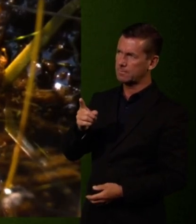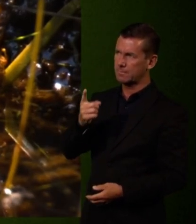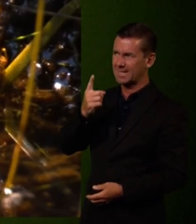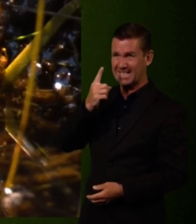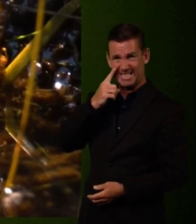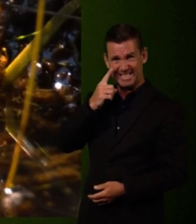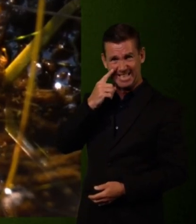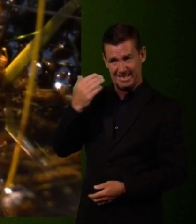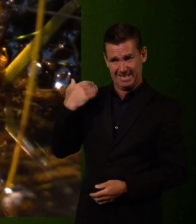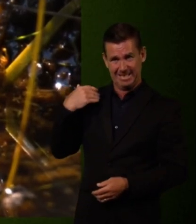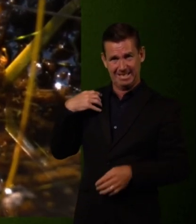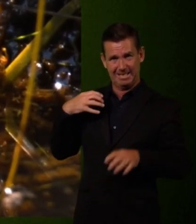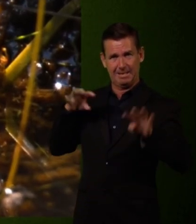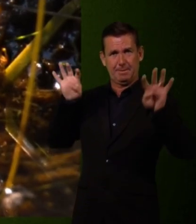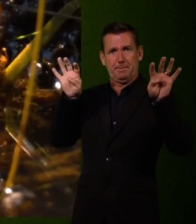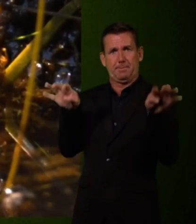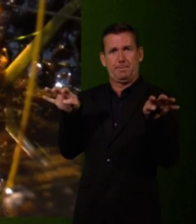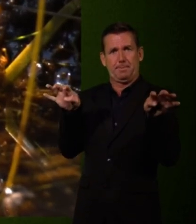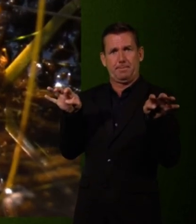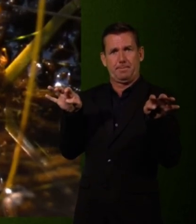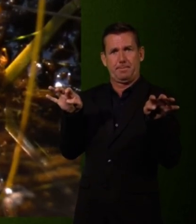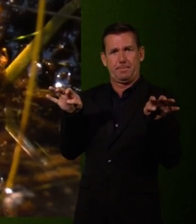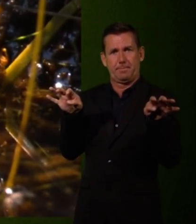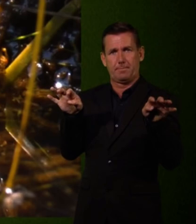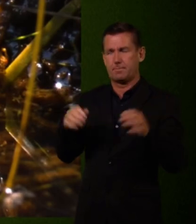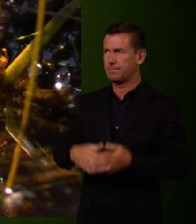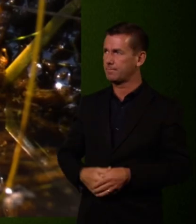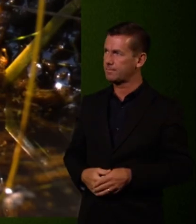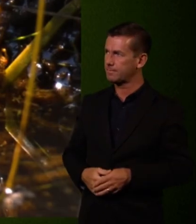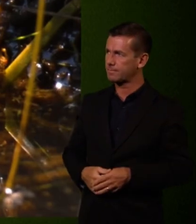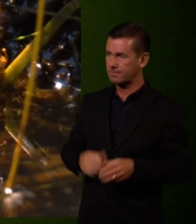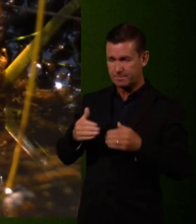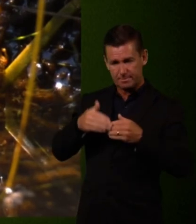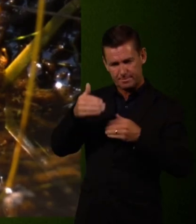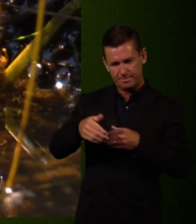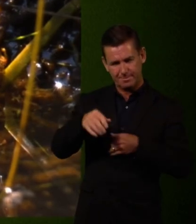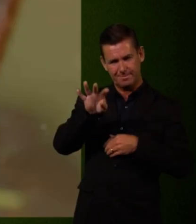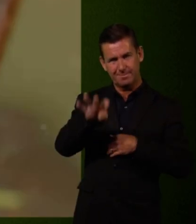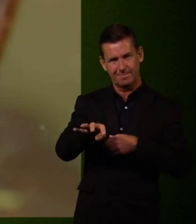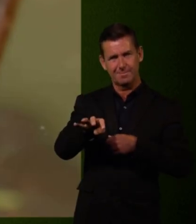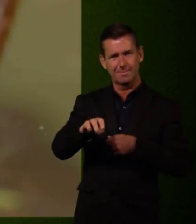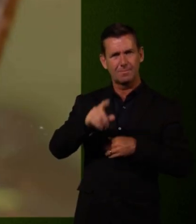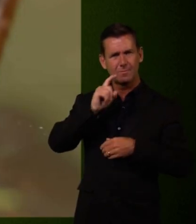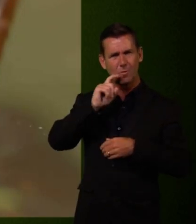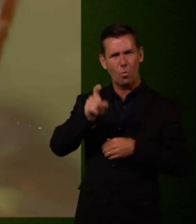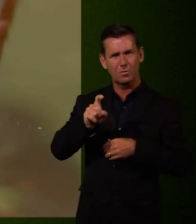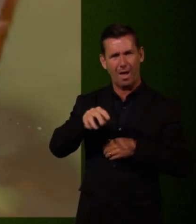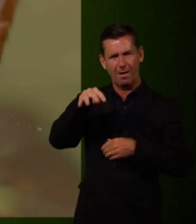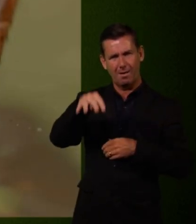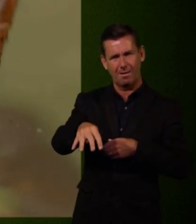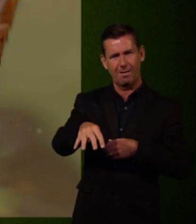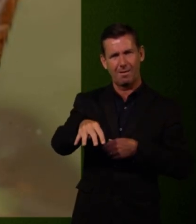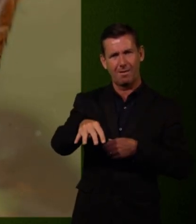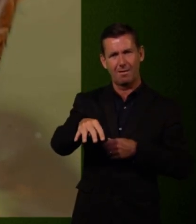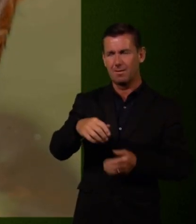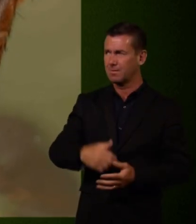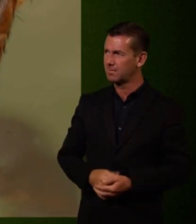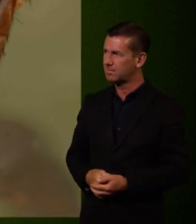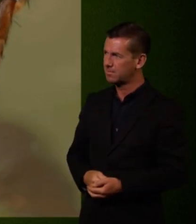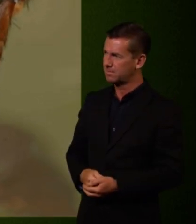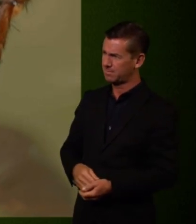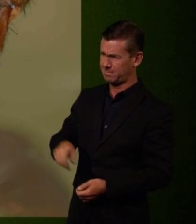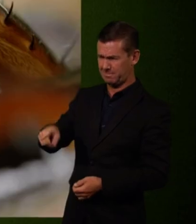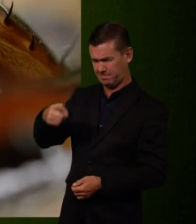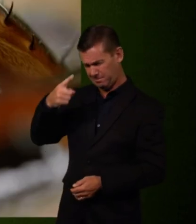rear limbs resting on that bank, but its forelimbs out touching the surface of the water. And they are equipped with